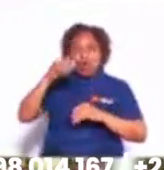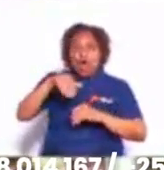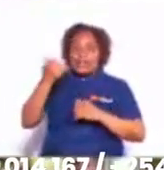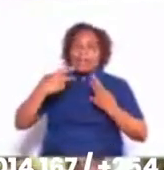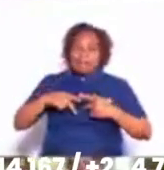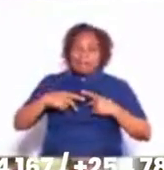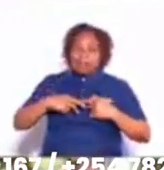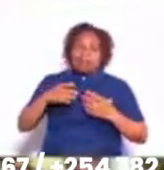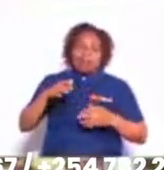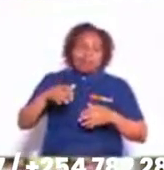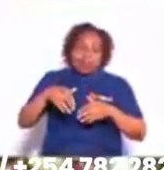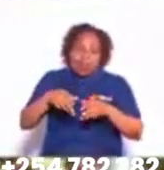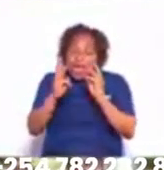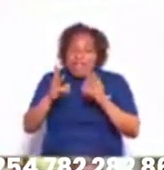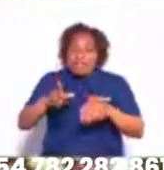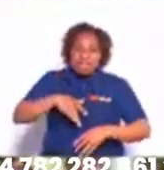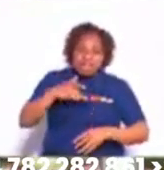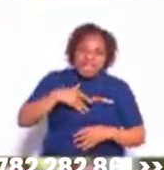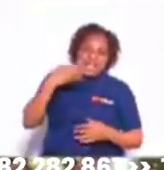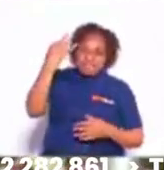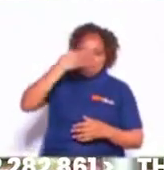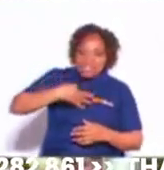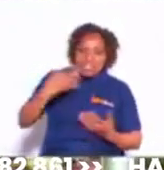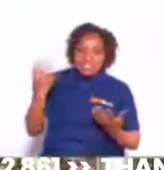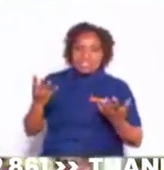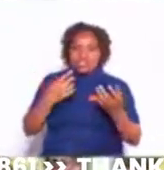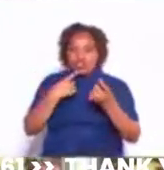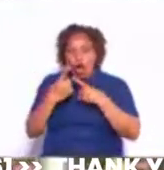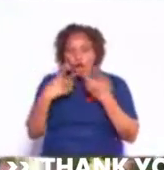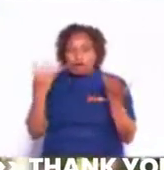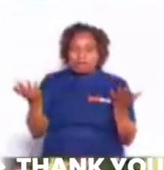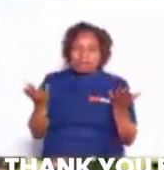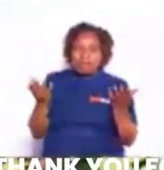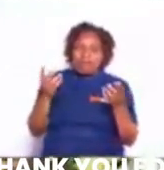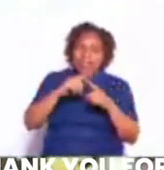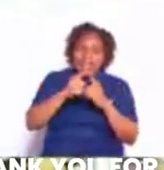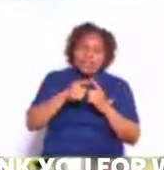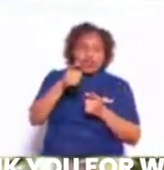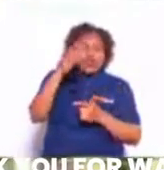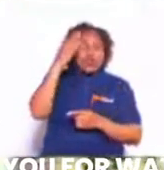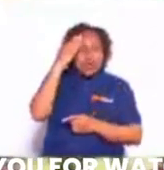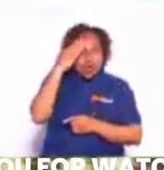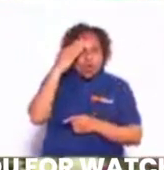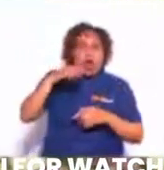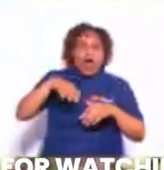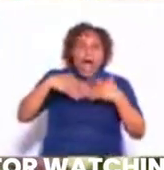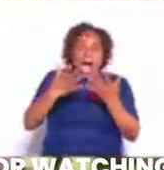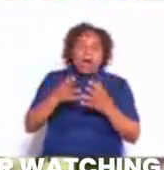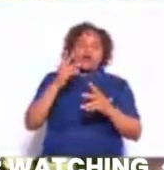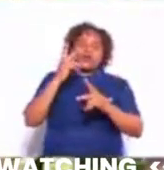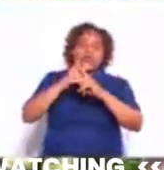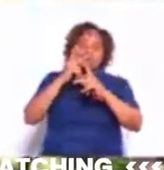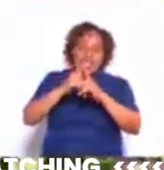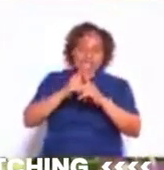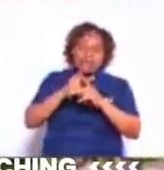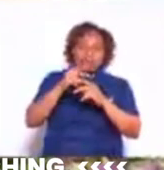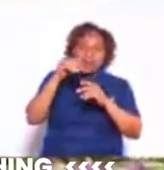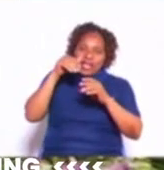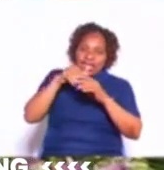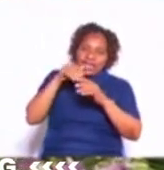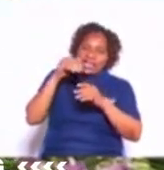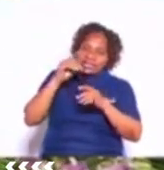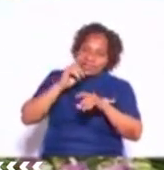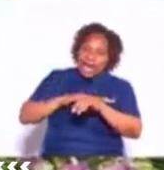feel. You will be able to read their faces, the way they talk. And then you will know how to keep your demarcation when you are